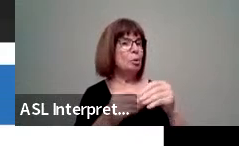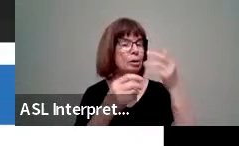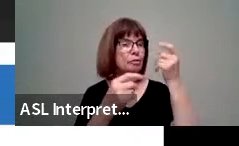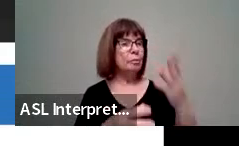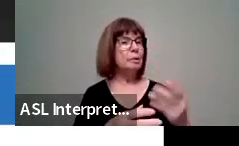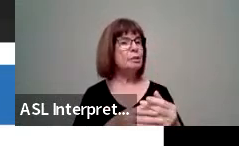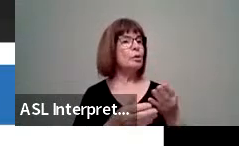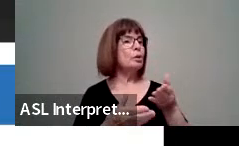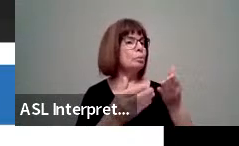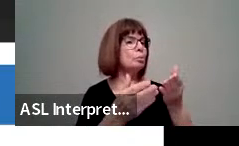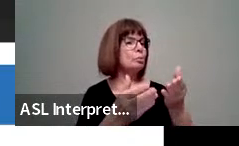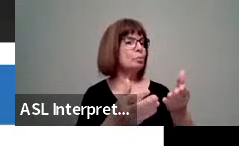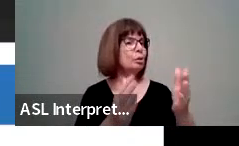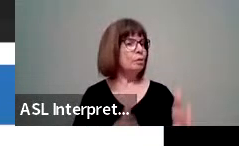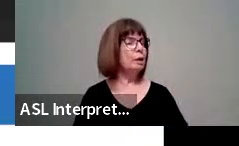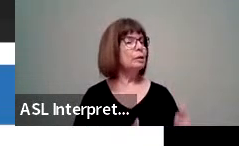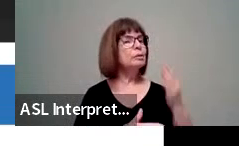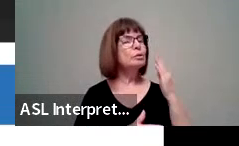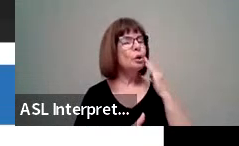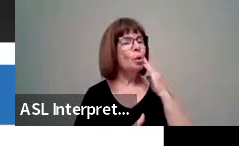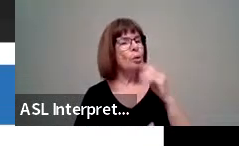the requirements and eligibility is.